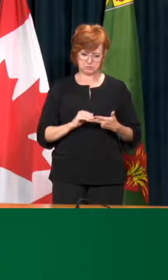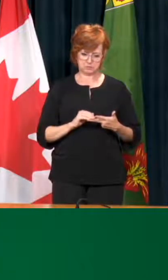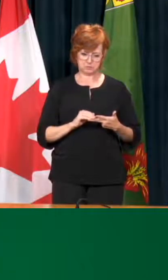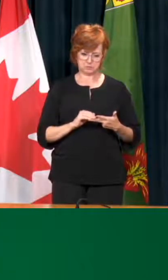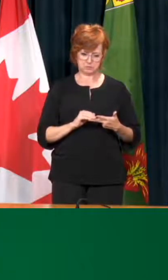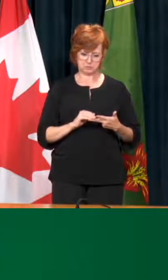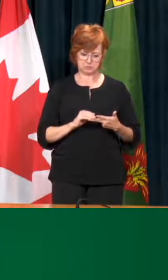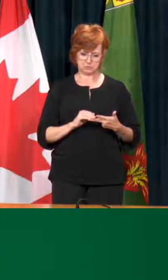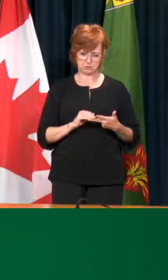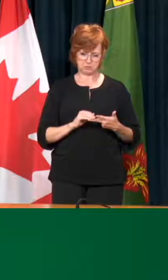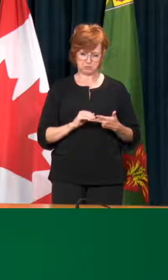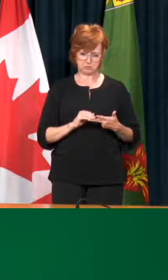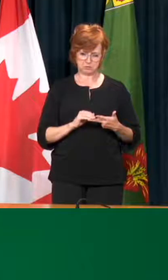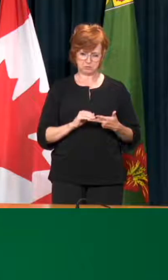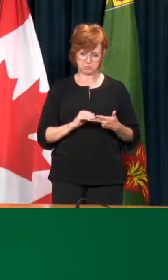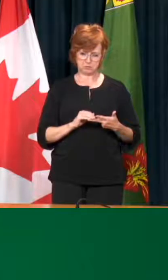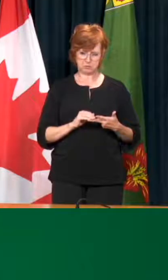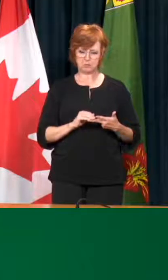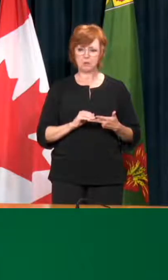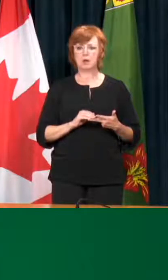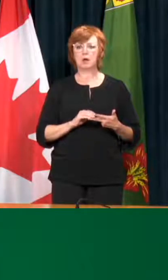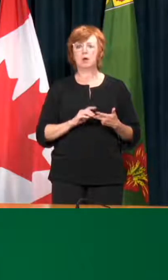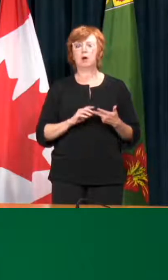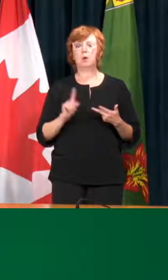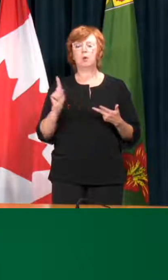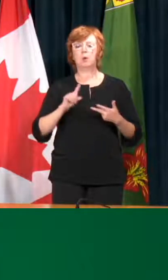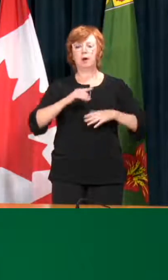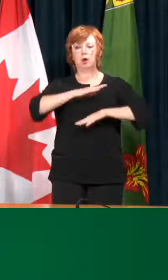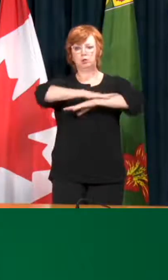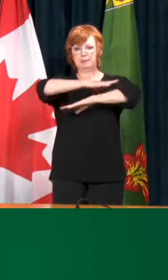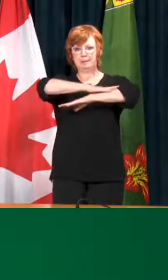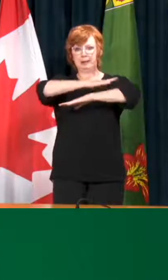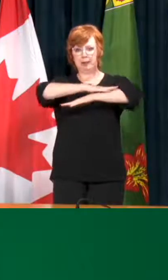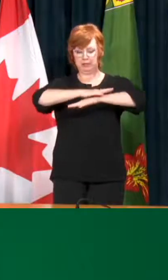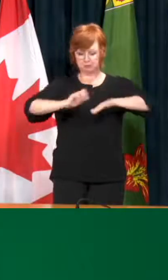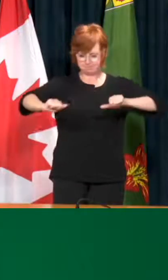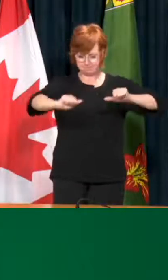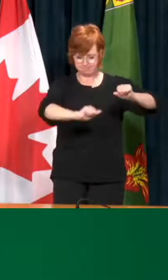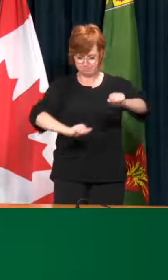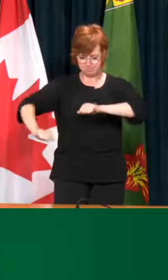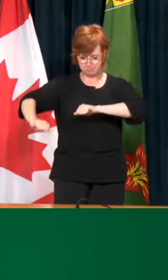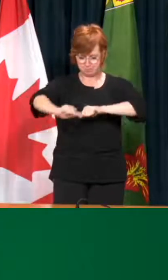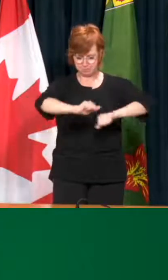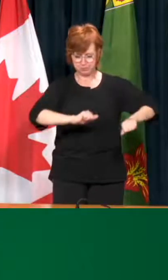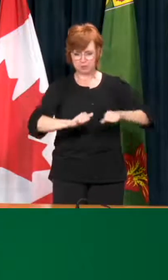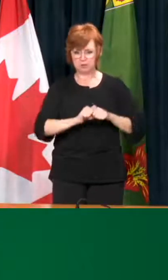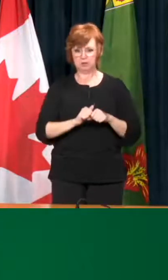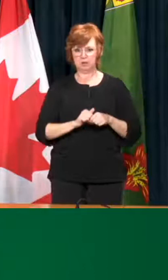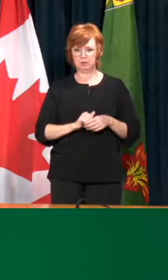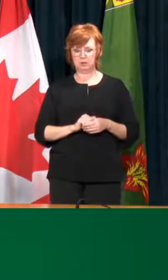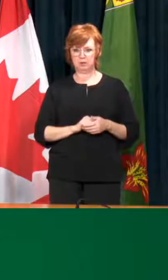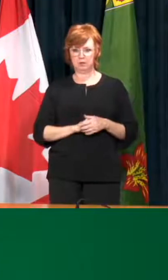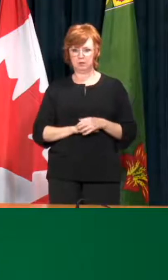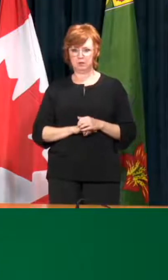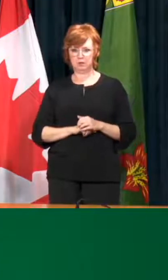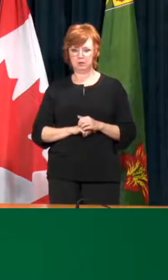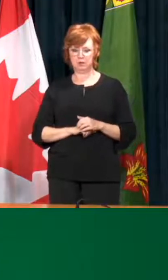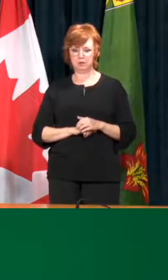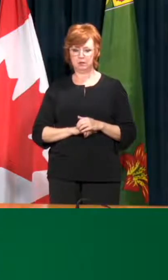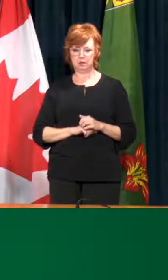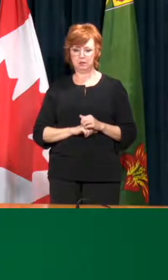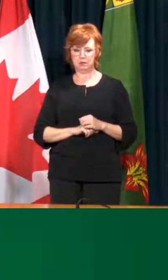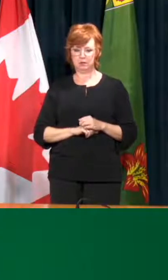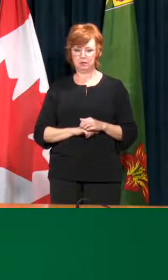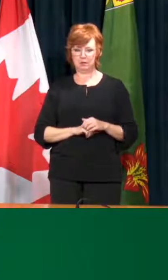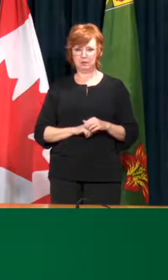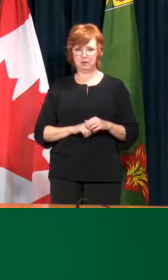that the virus may live on a surface, and that can be cleaned very quickly. And that's not really the setting in which transmission happens. Really, it's